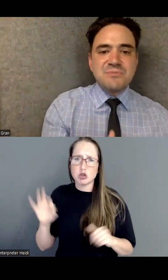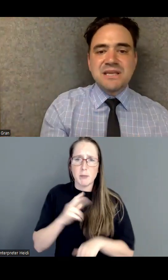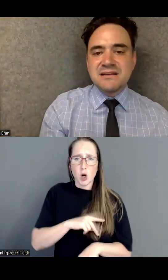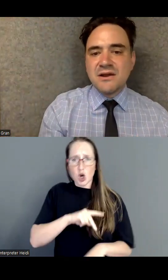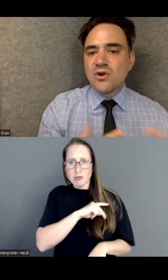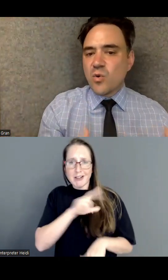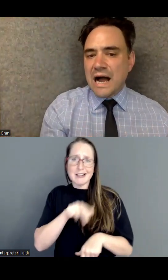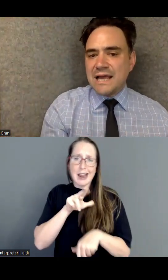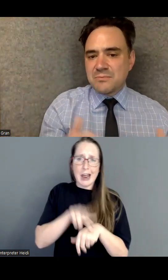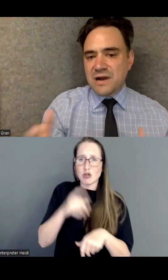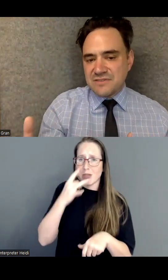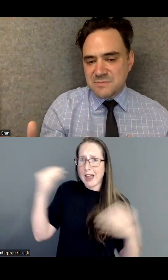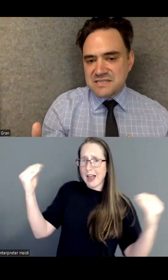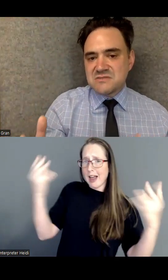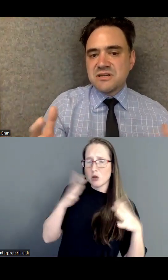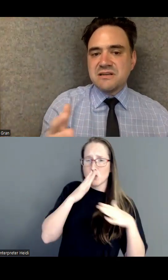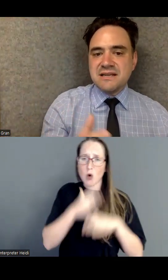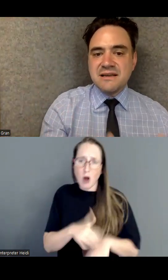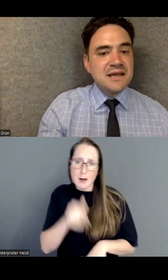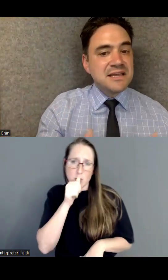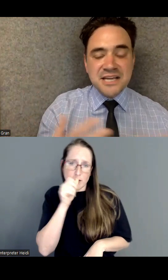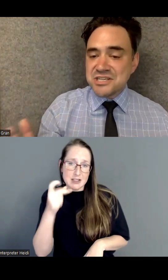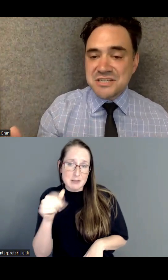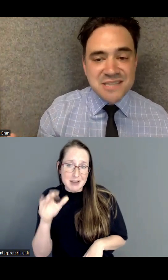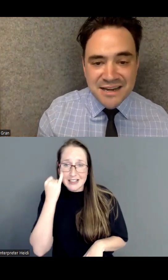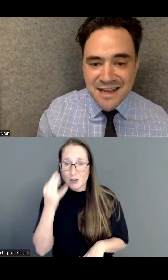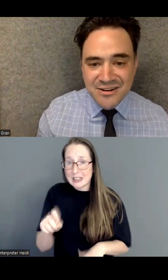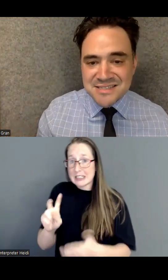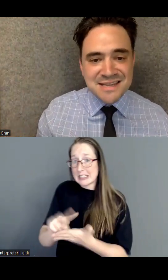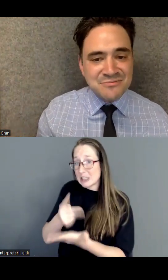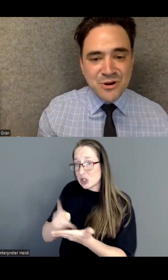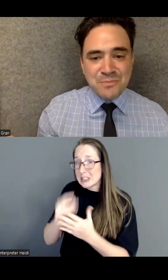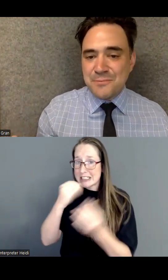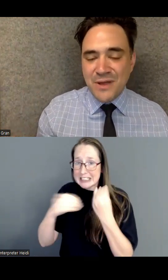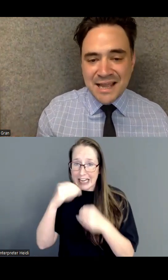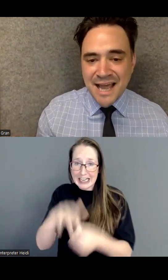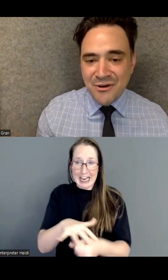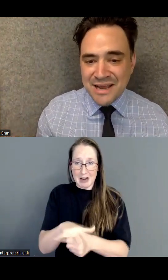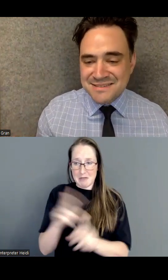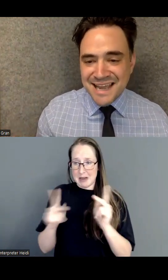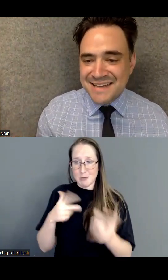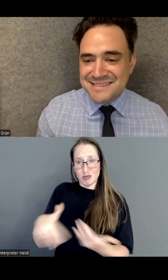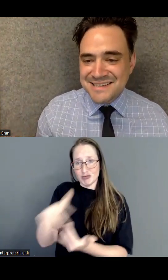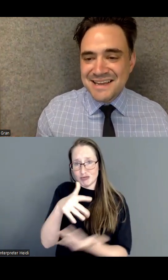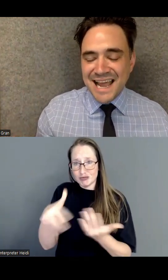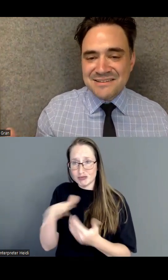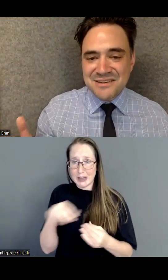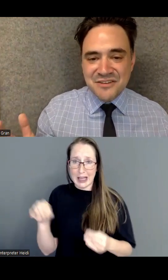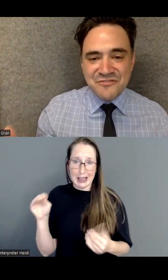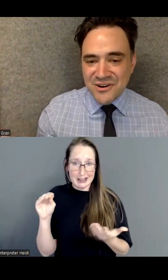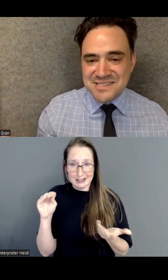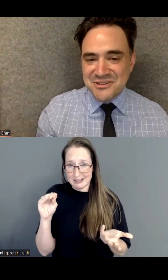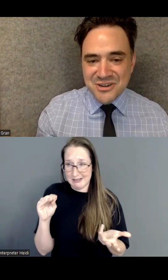sunlight coming in, quiet and private spaces when you need it, kitchen and dining areas that where people hang out